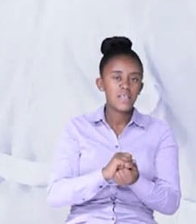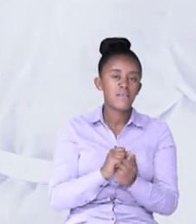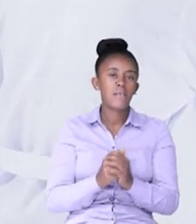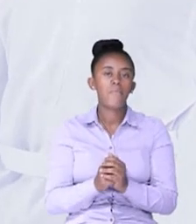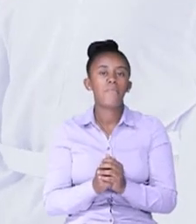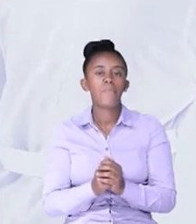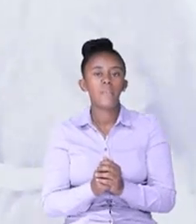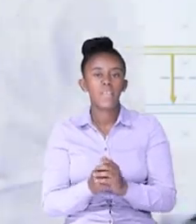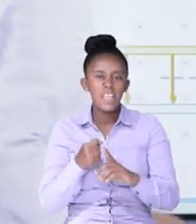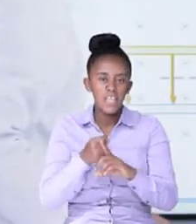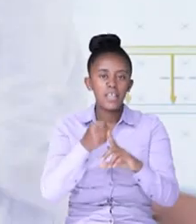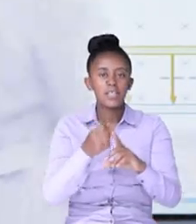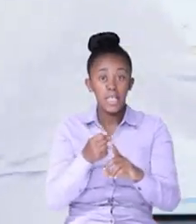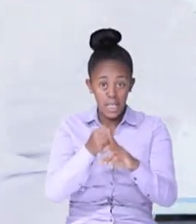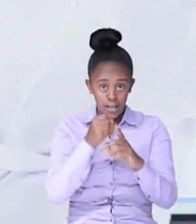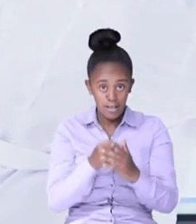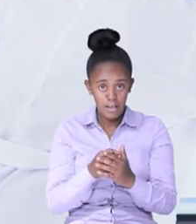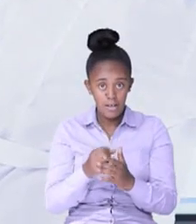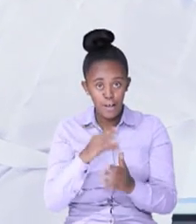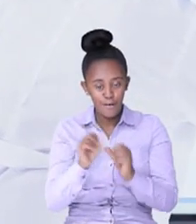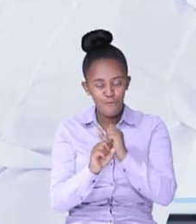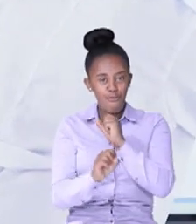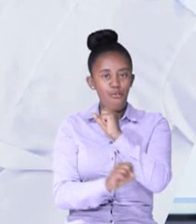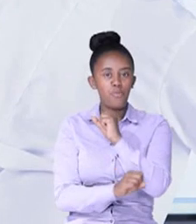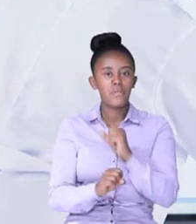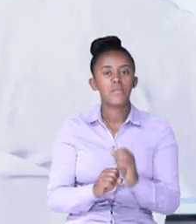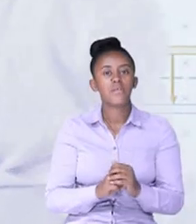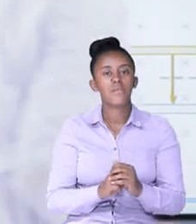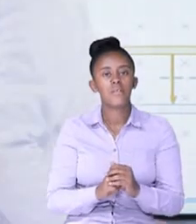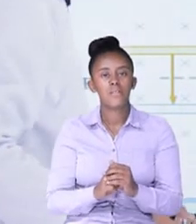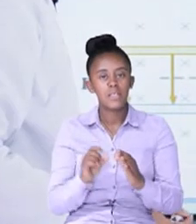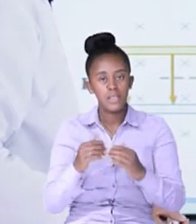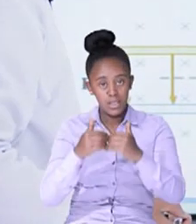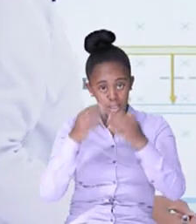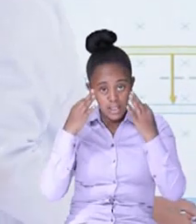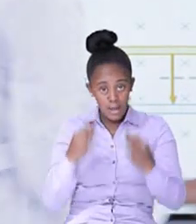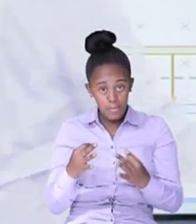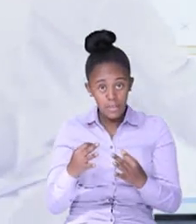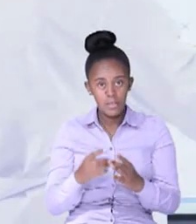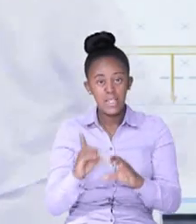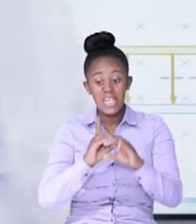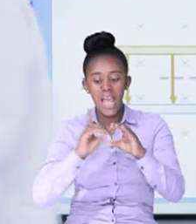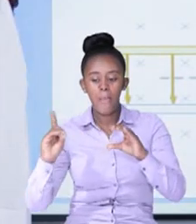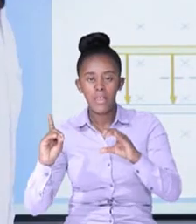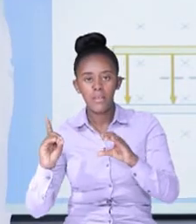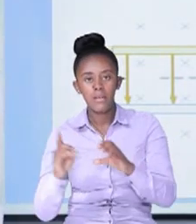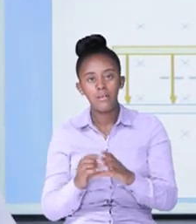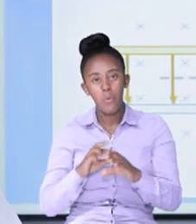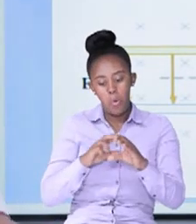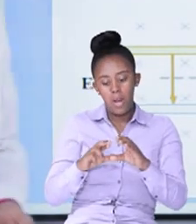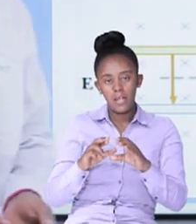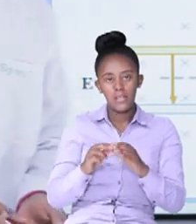kicks the detector. And it forms what? Here we can determine the diameter or the radius